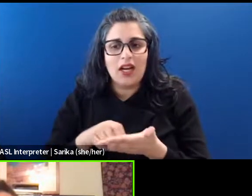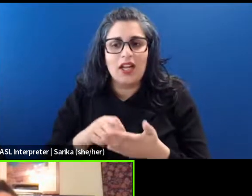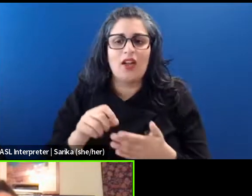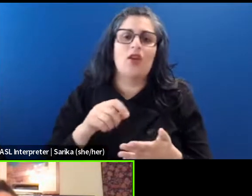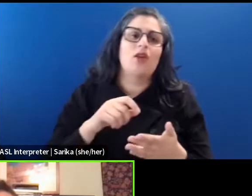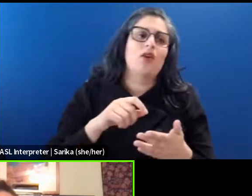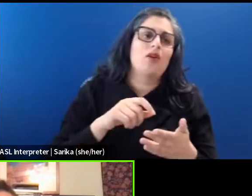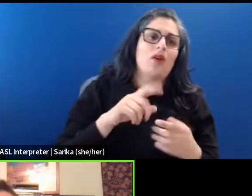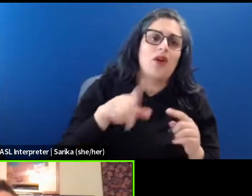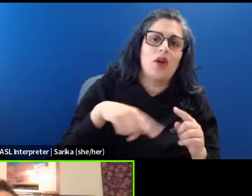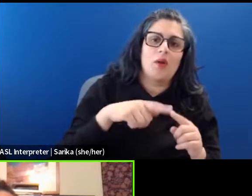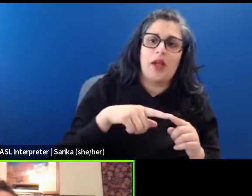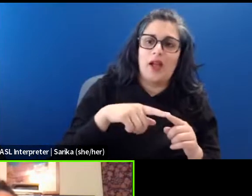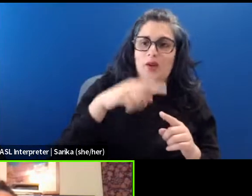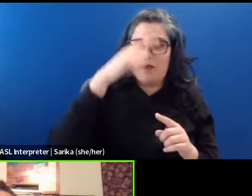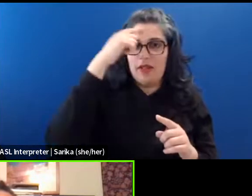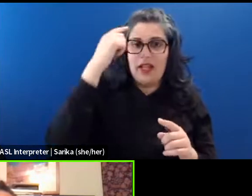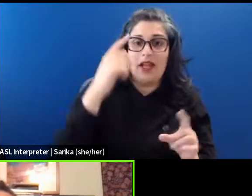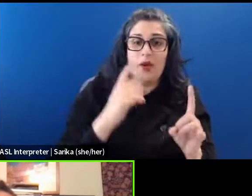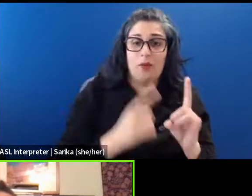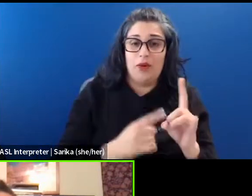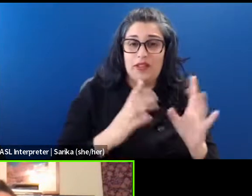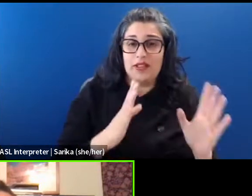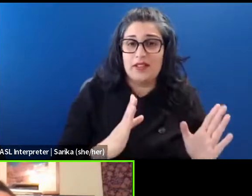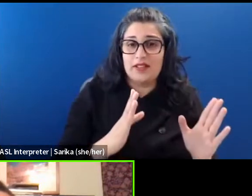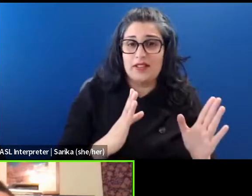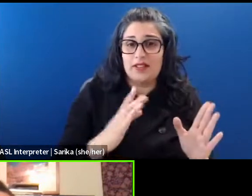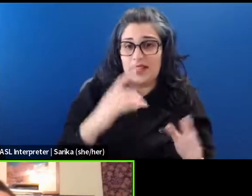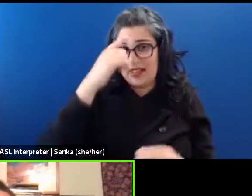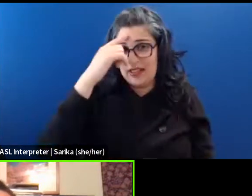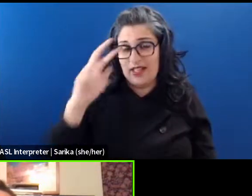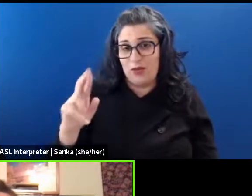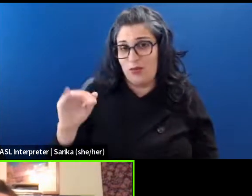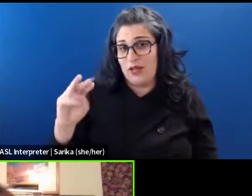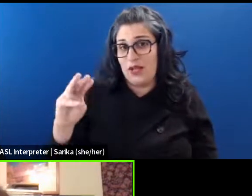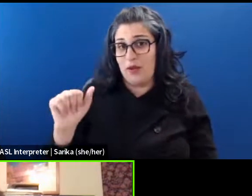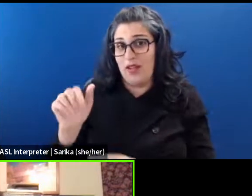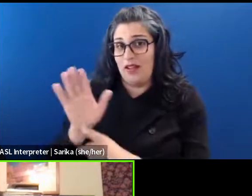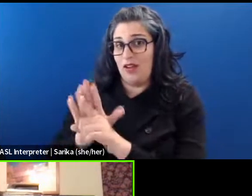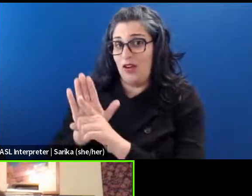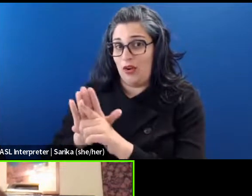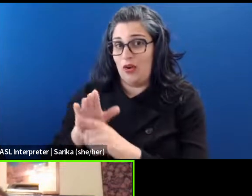Buddhists who are Black. I think Rima's book is the first academic